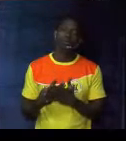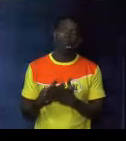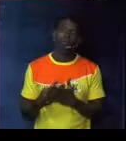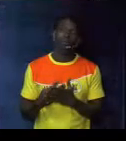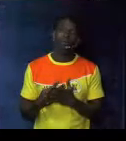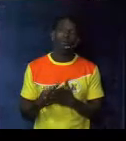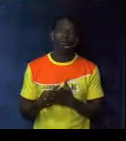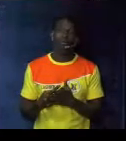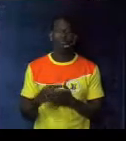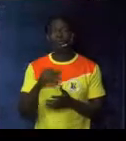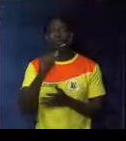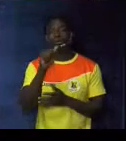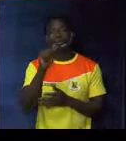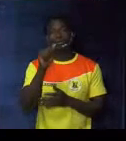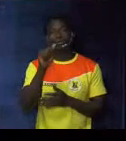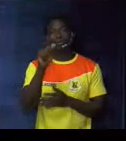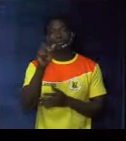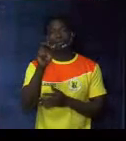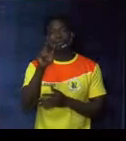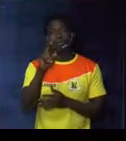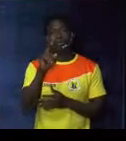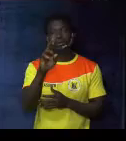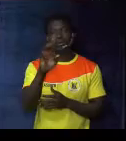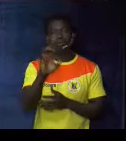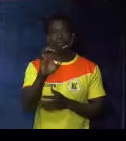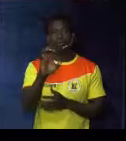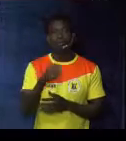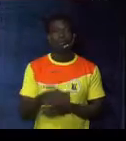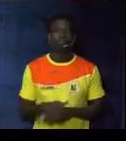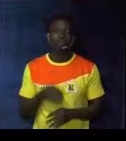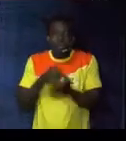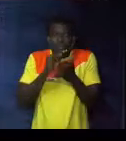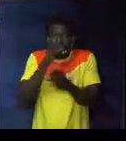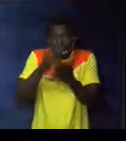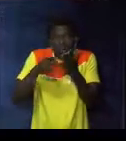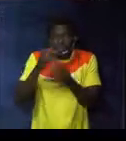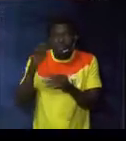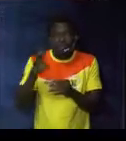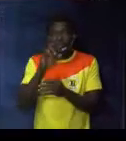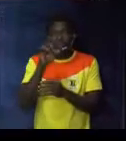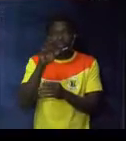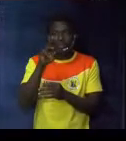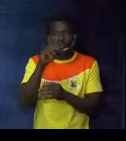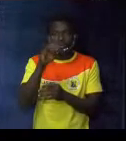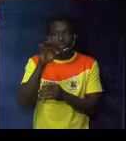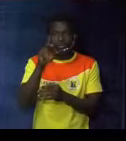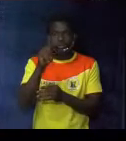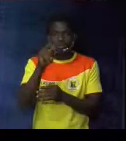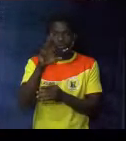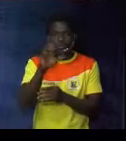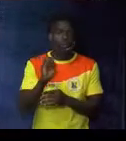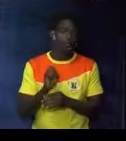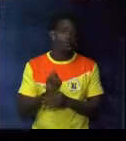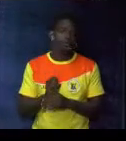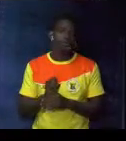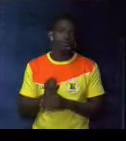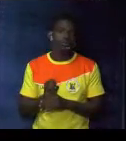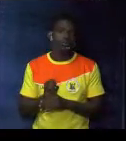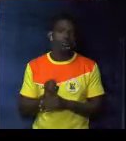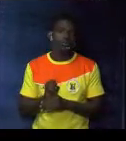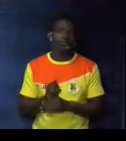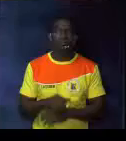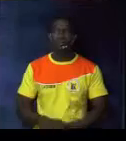Well, we call it an arc. An arc is part of the circumference. So BC is just part of the